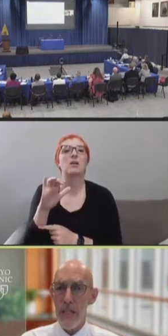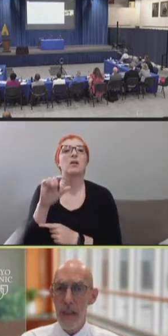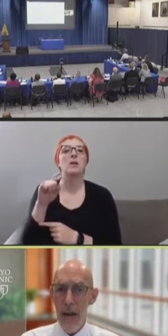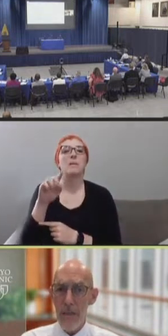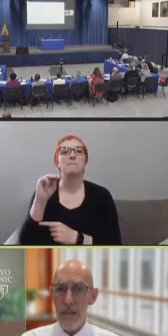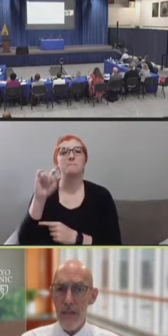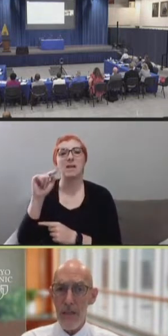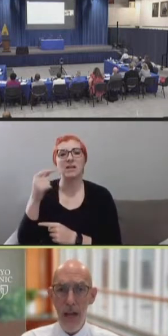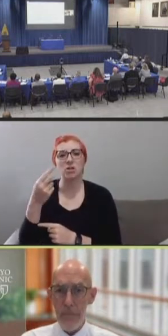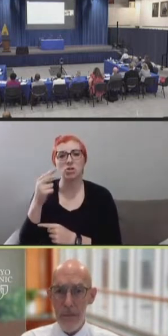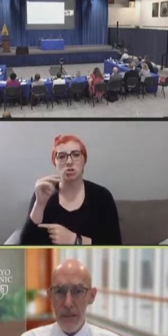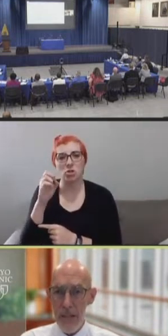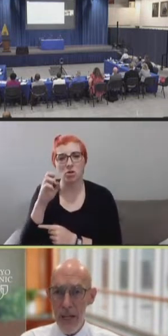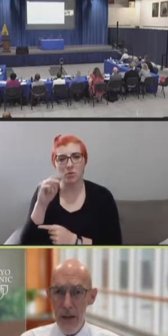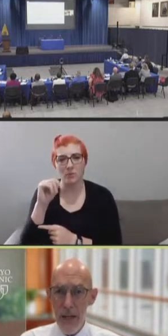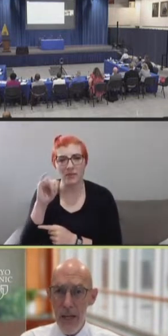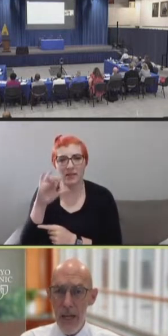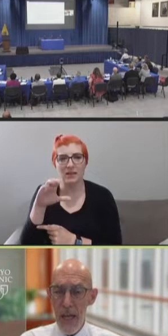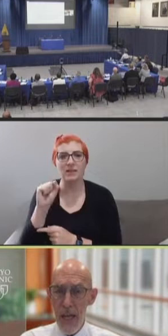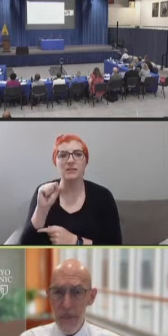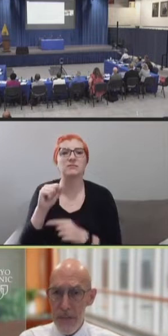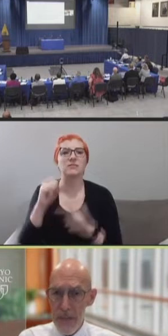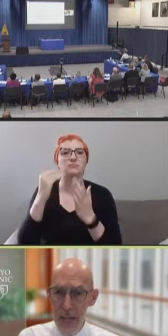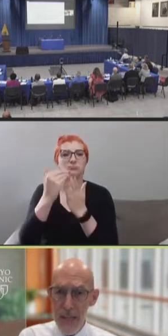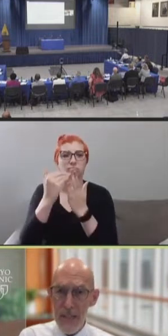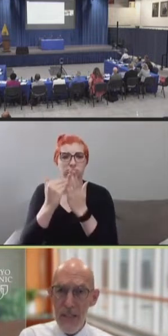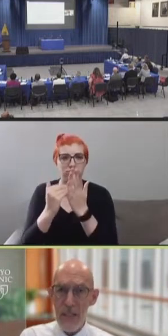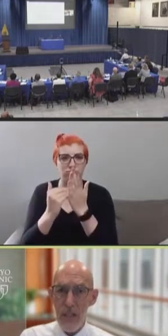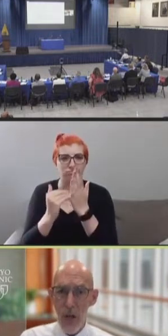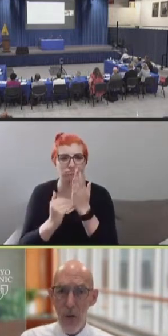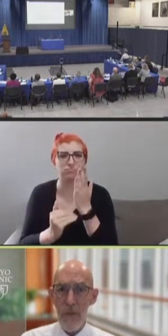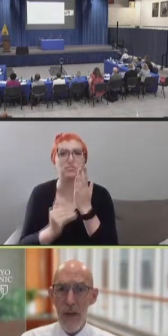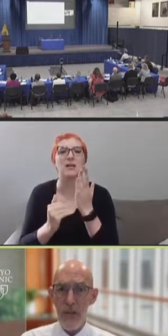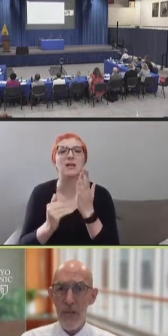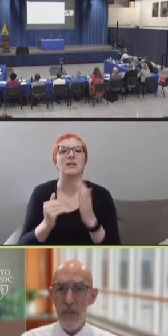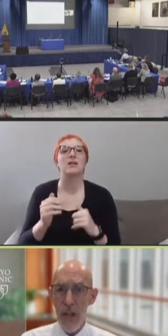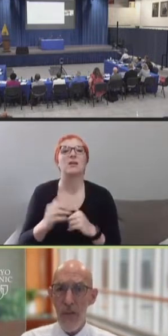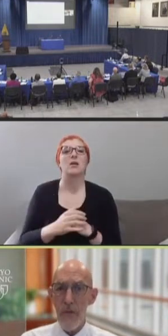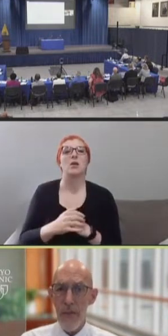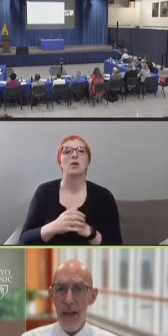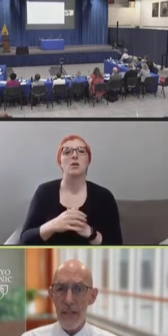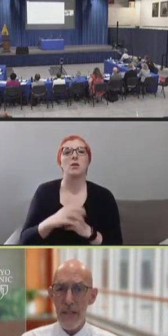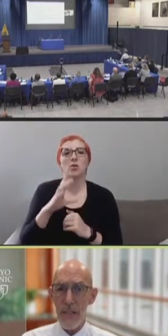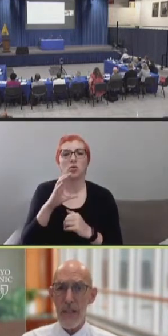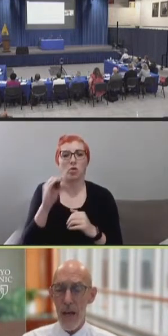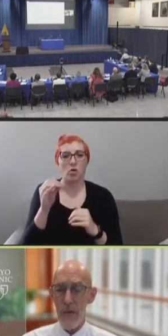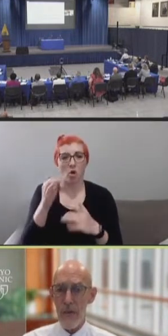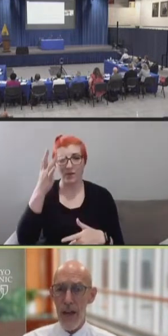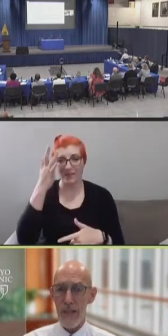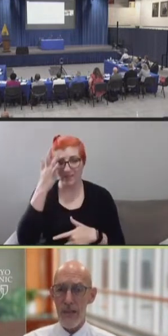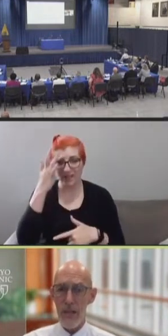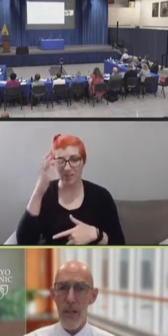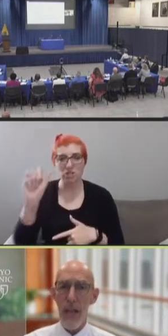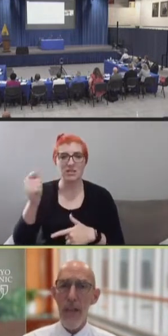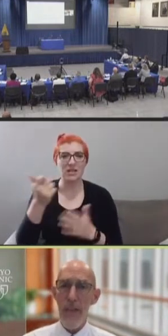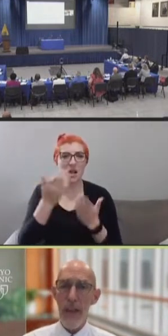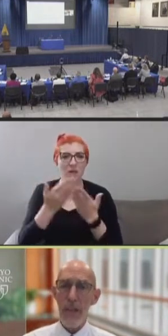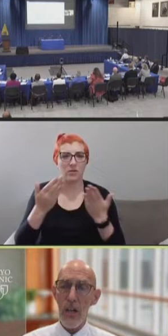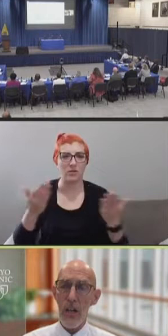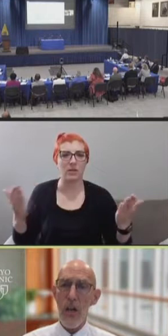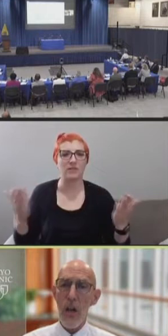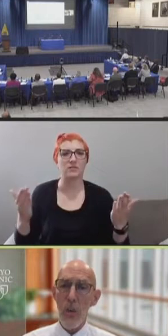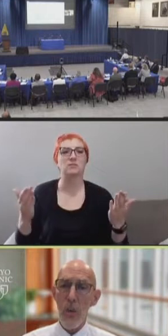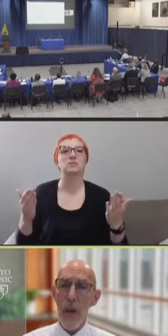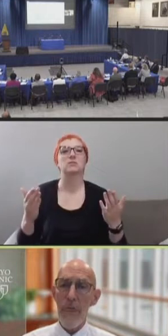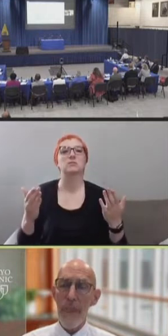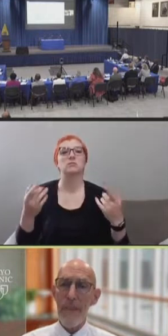gene dominance, complementarity, epistasis, co-infections, and other factors that